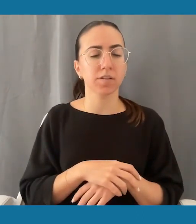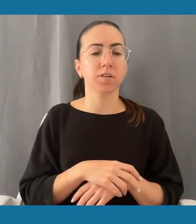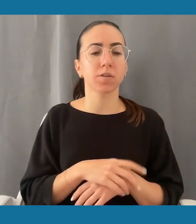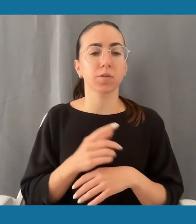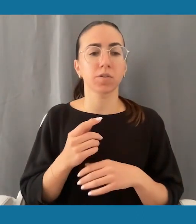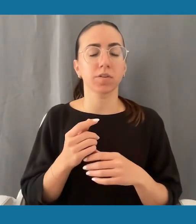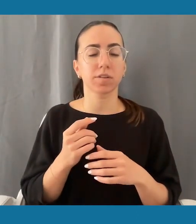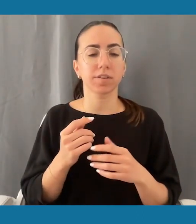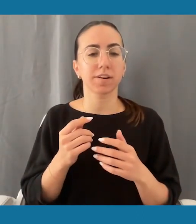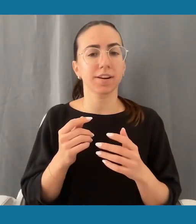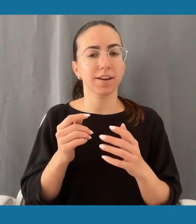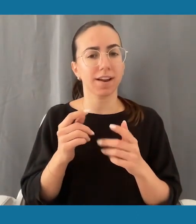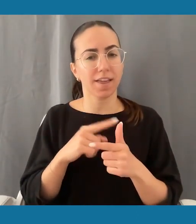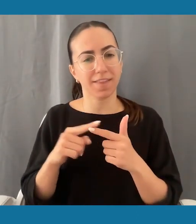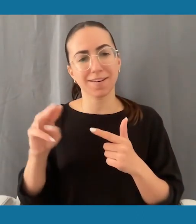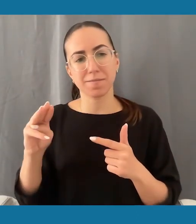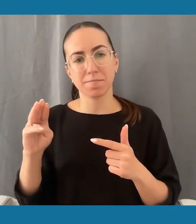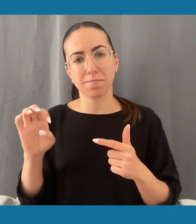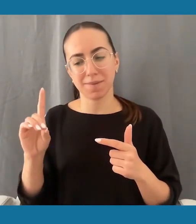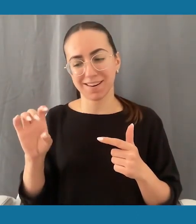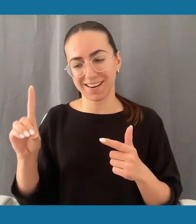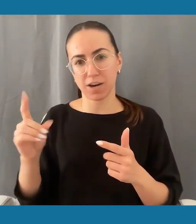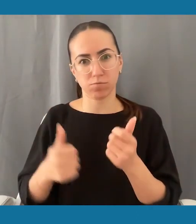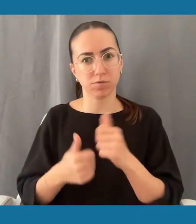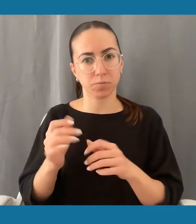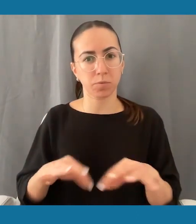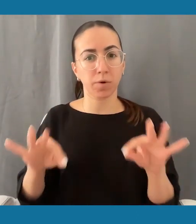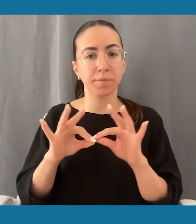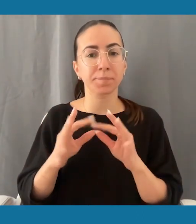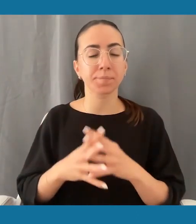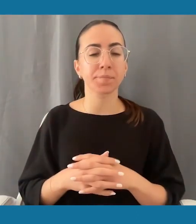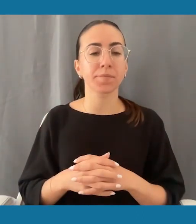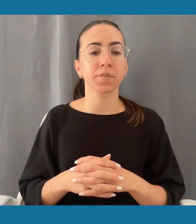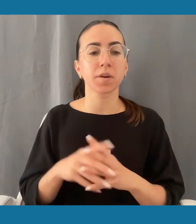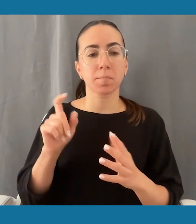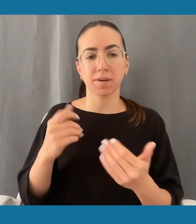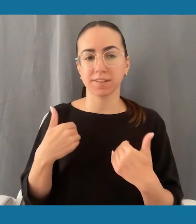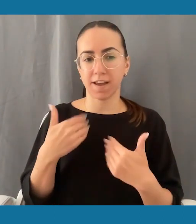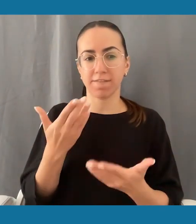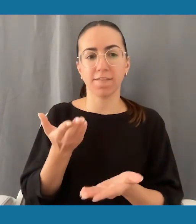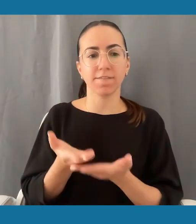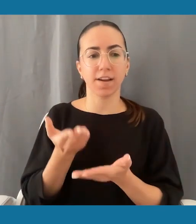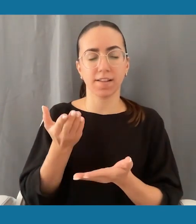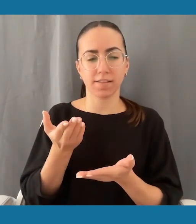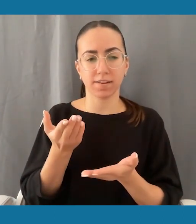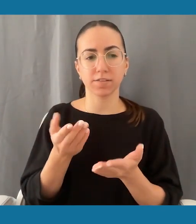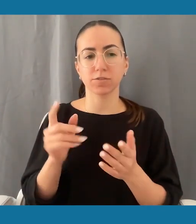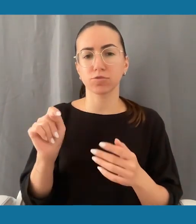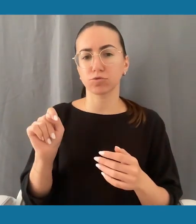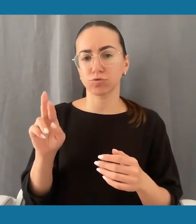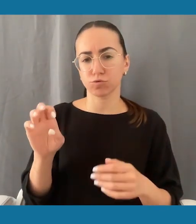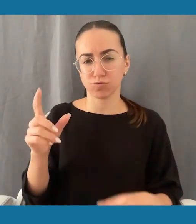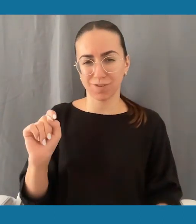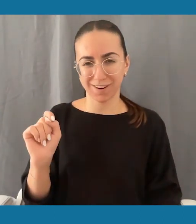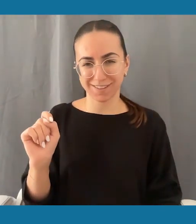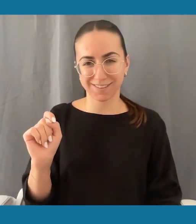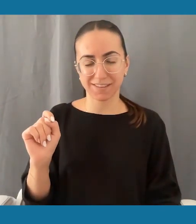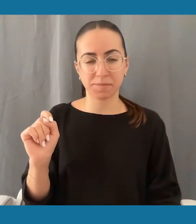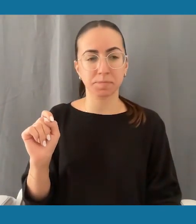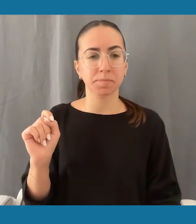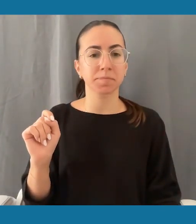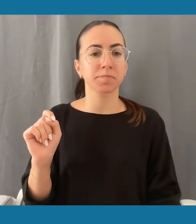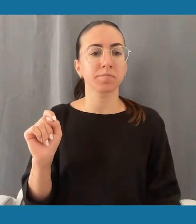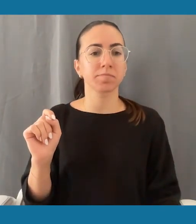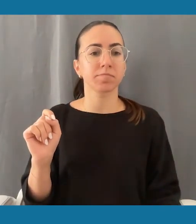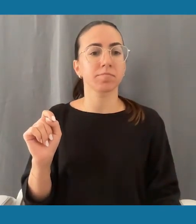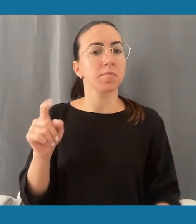specifically, we're most concerned about SSI and Medicaid, as you know. In order to have a valid self-settled special needs trust, this is a